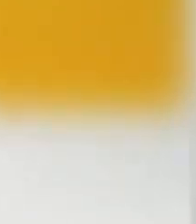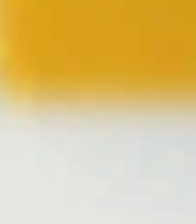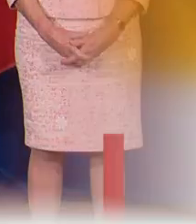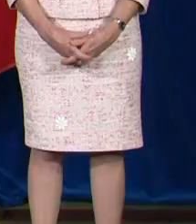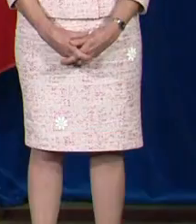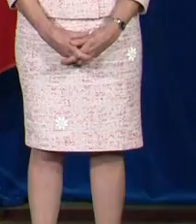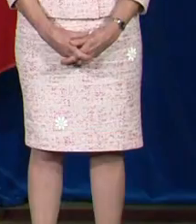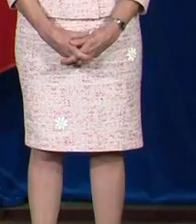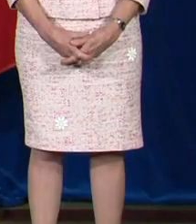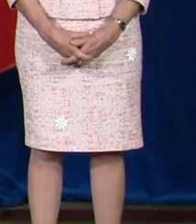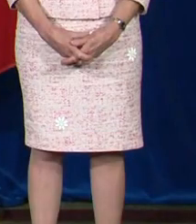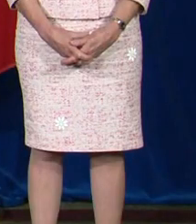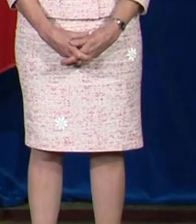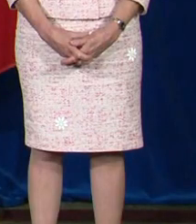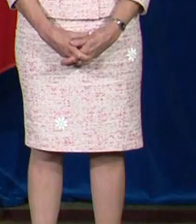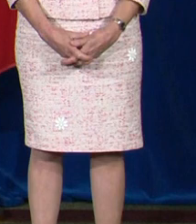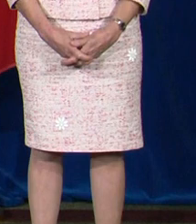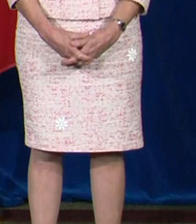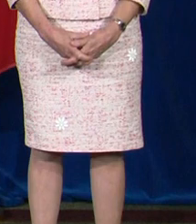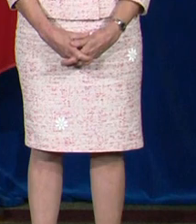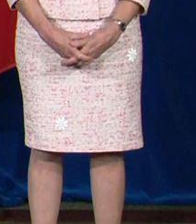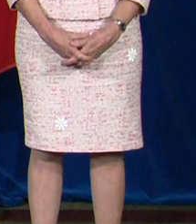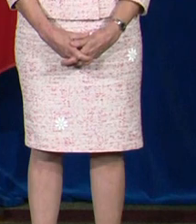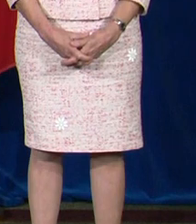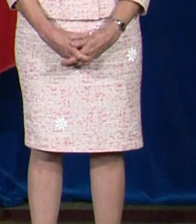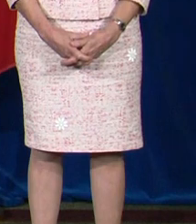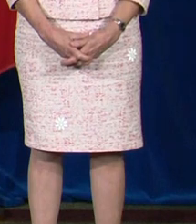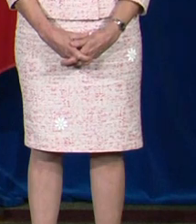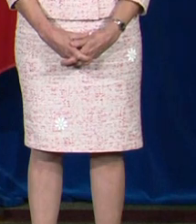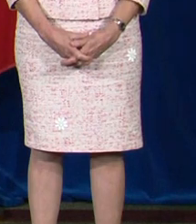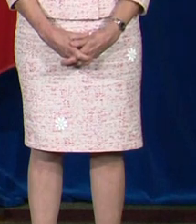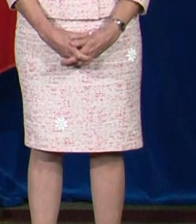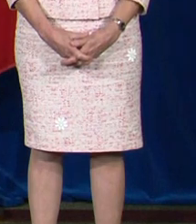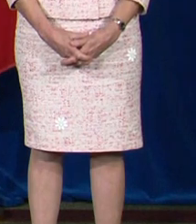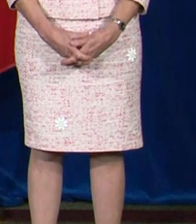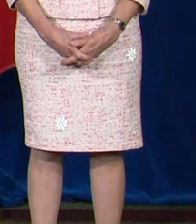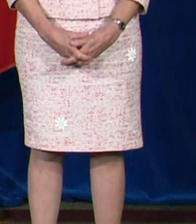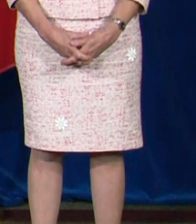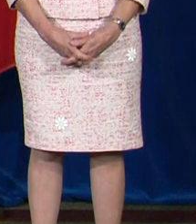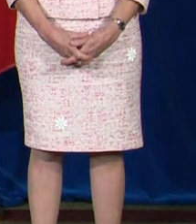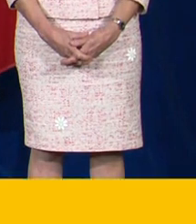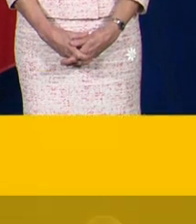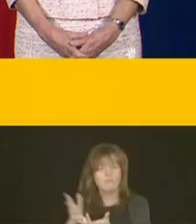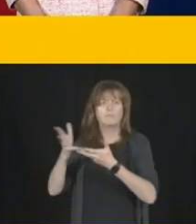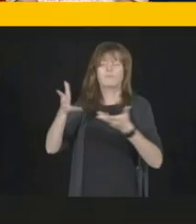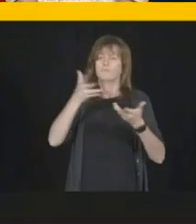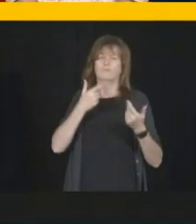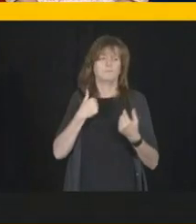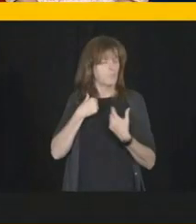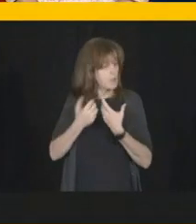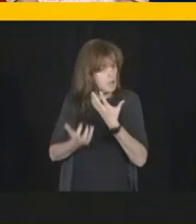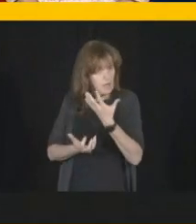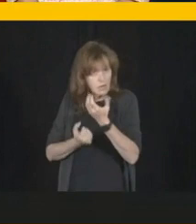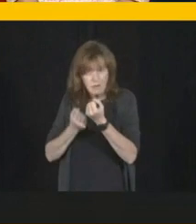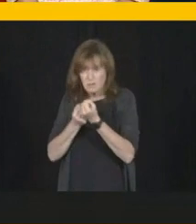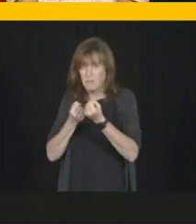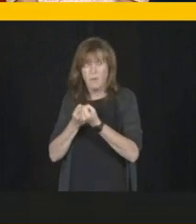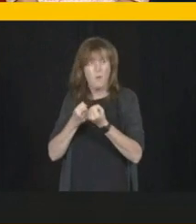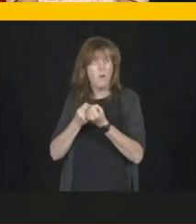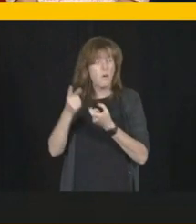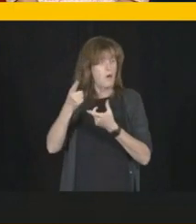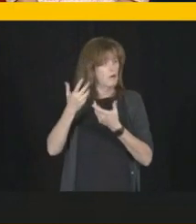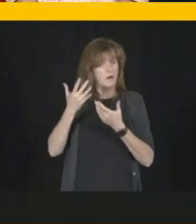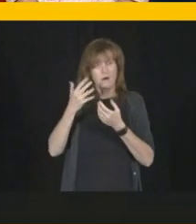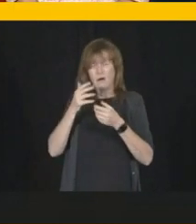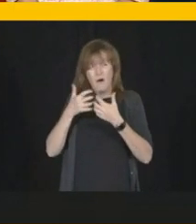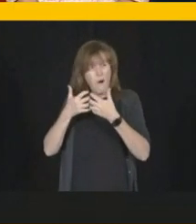to that and get some of those answers now. About getting rid of regulations. So just until people understand, I'll use Ford because we're talking about